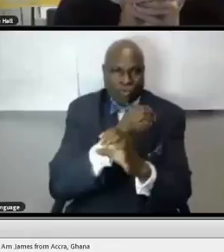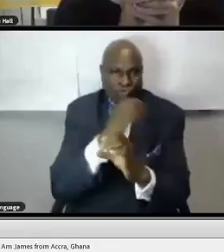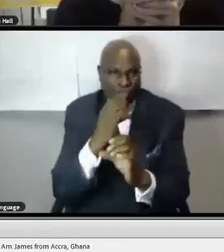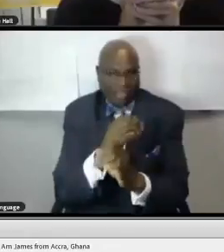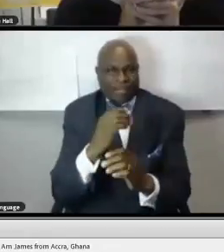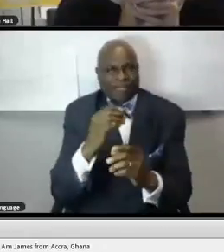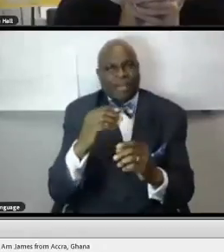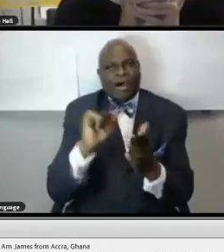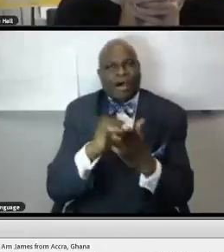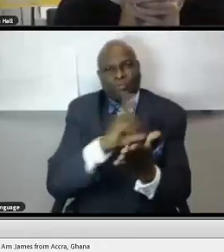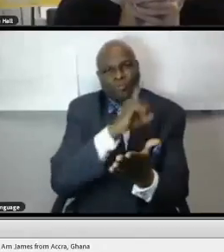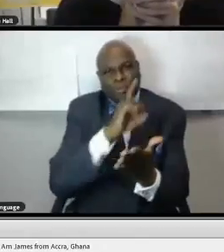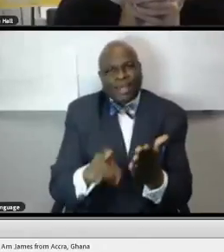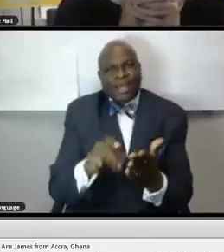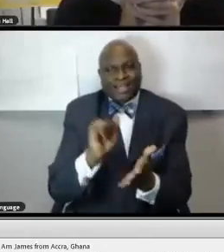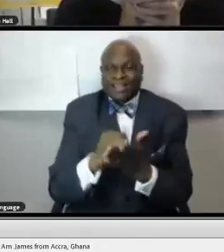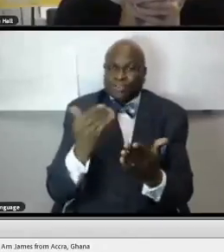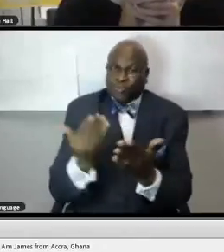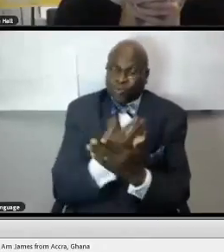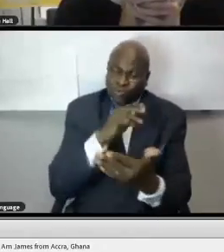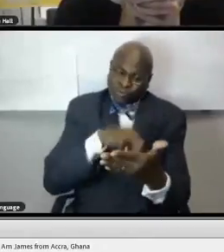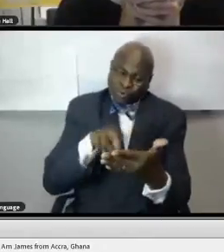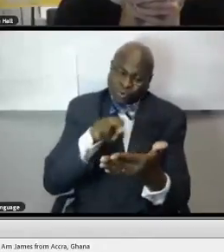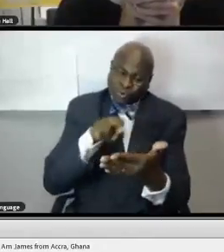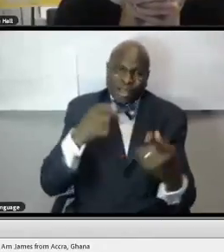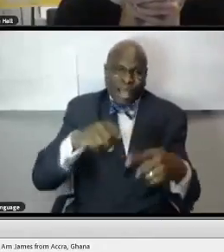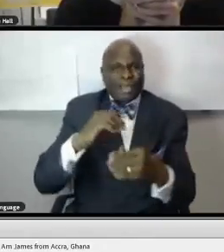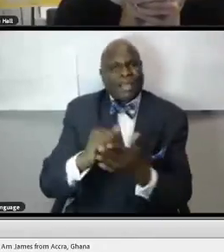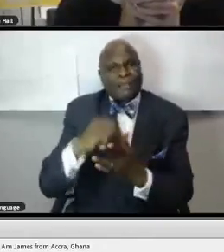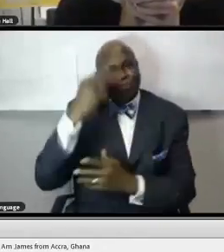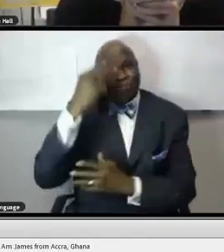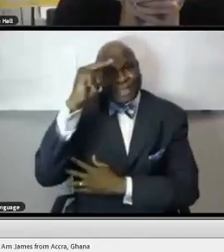of discrimination. It's a new study done in Mexico,